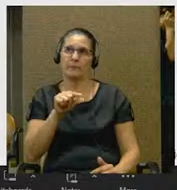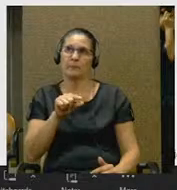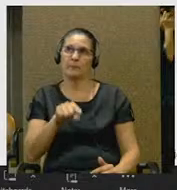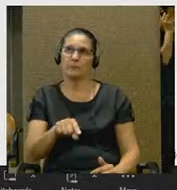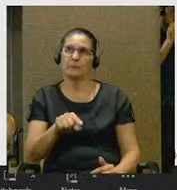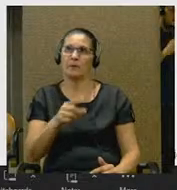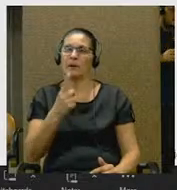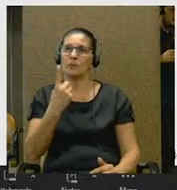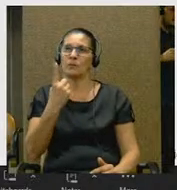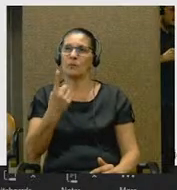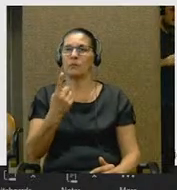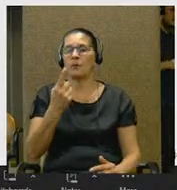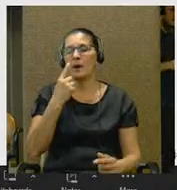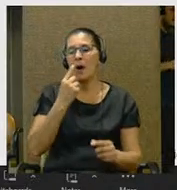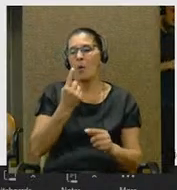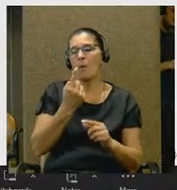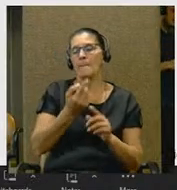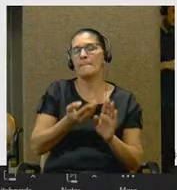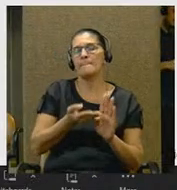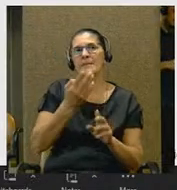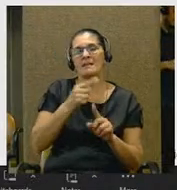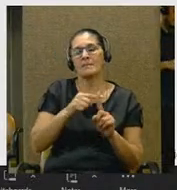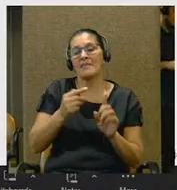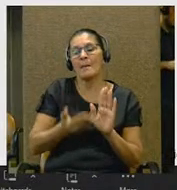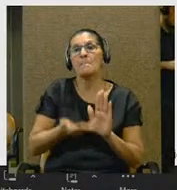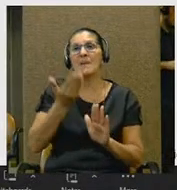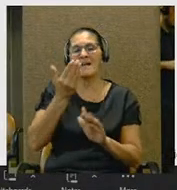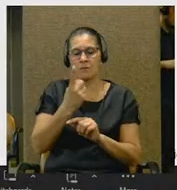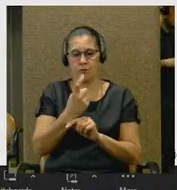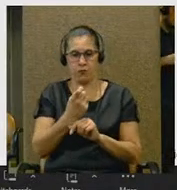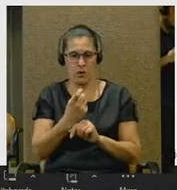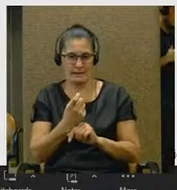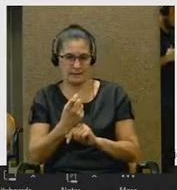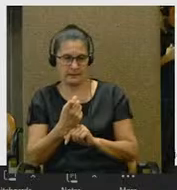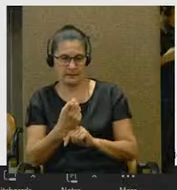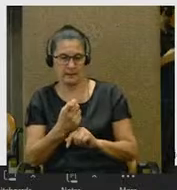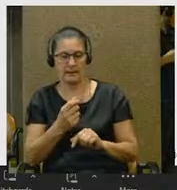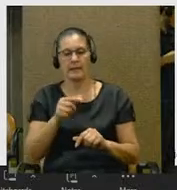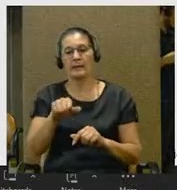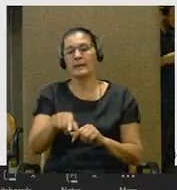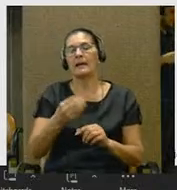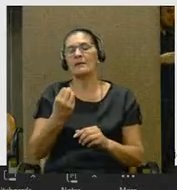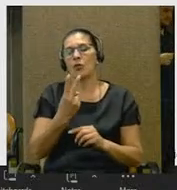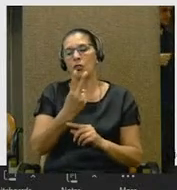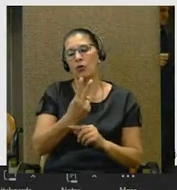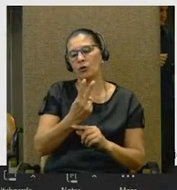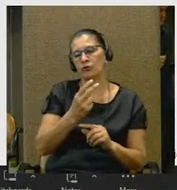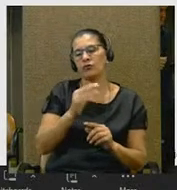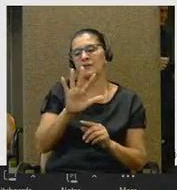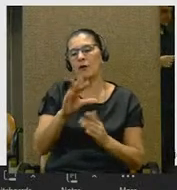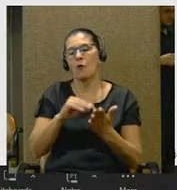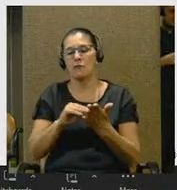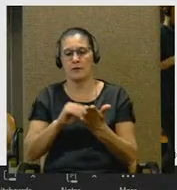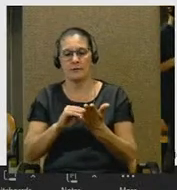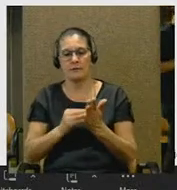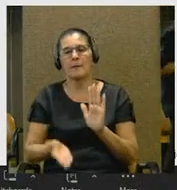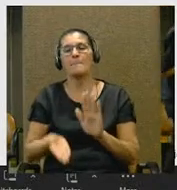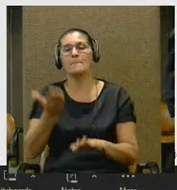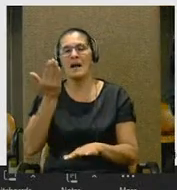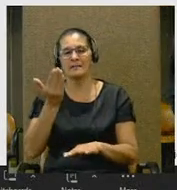morphine. Heroin tends to be about 2 to 5 times stronger than morphine. And